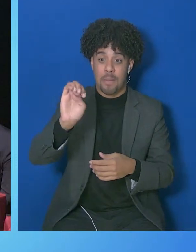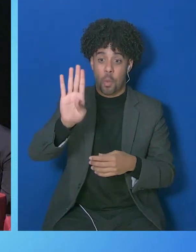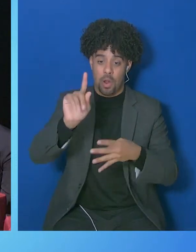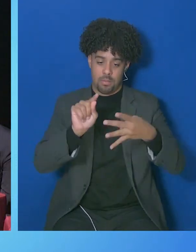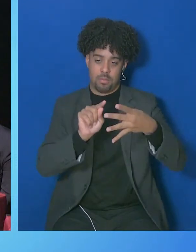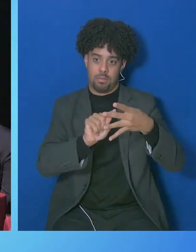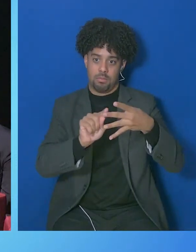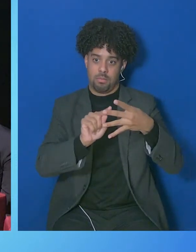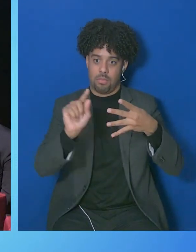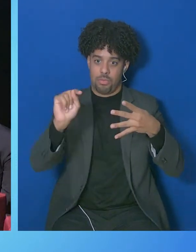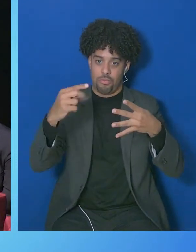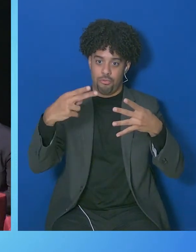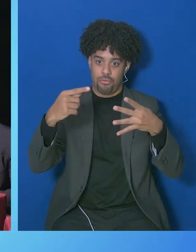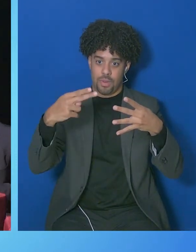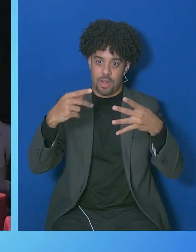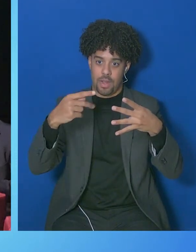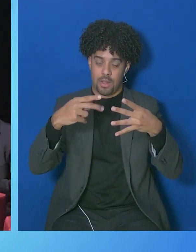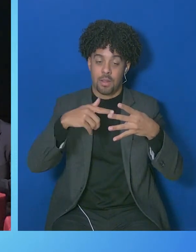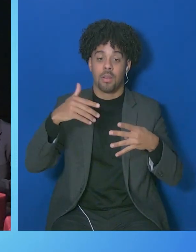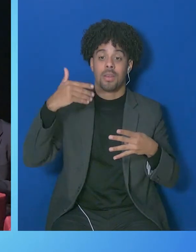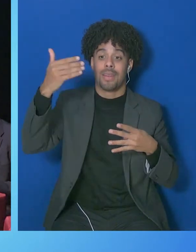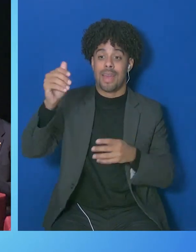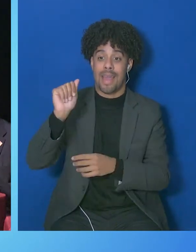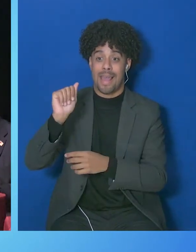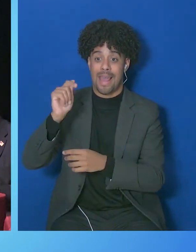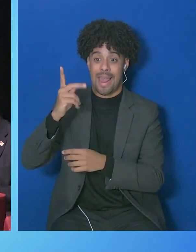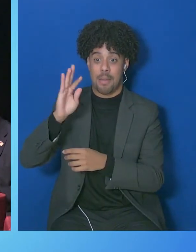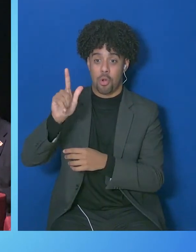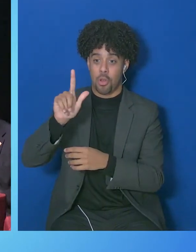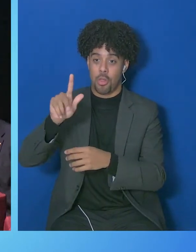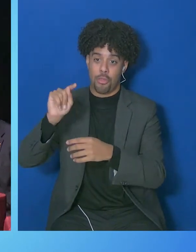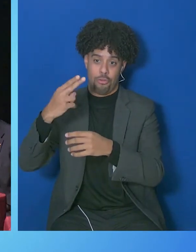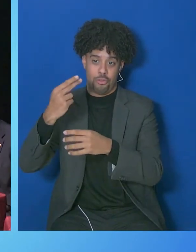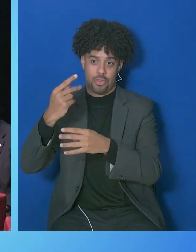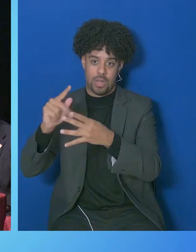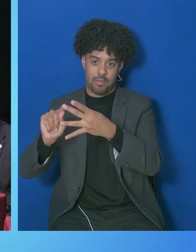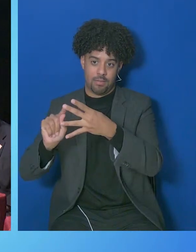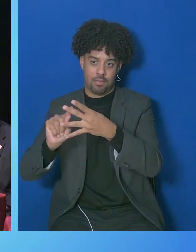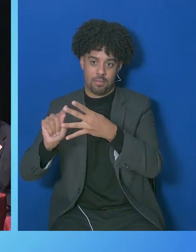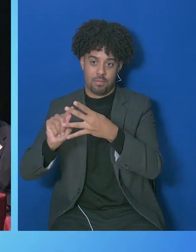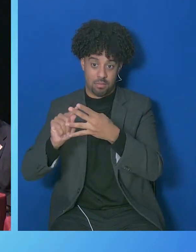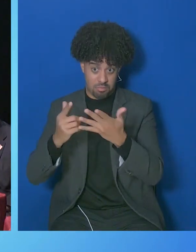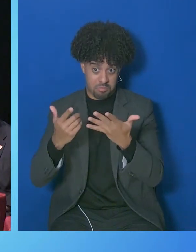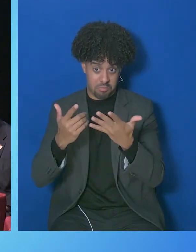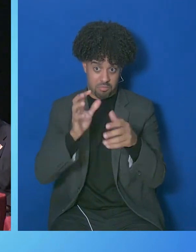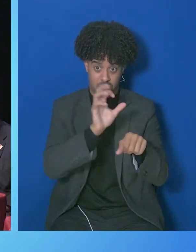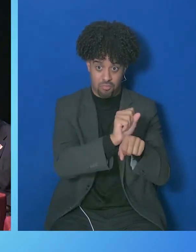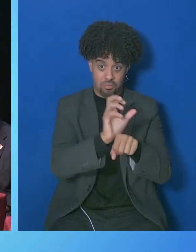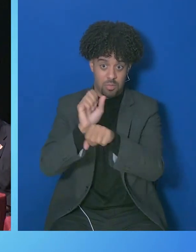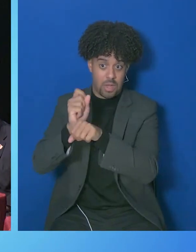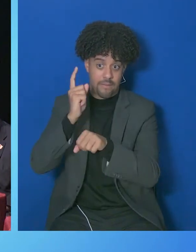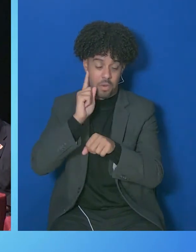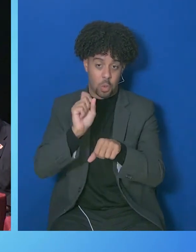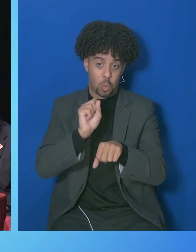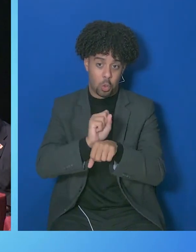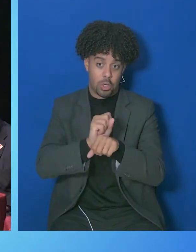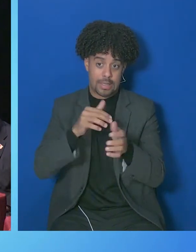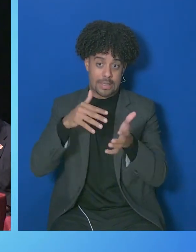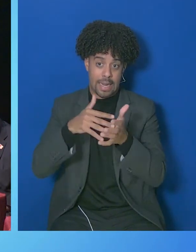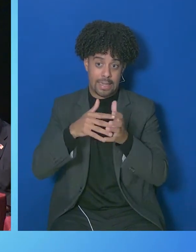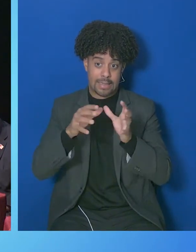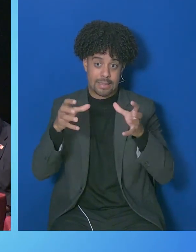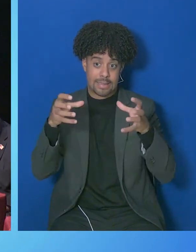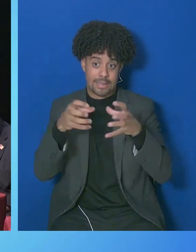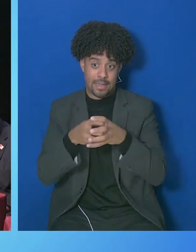second Thursday in April for work-study sessions? This is Superintendent Reichman, yes. I think